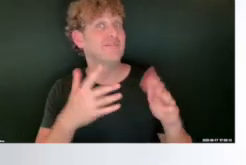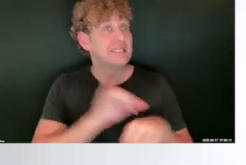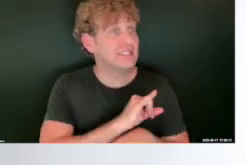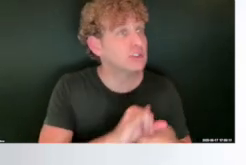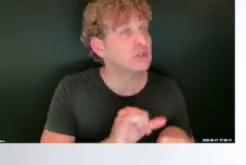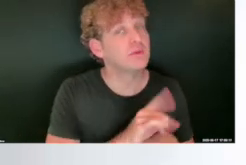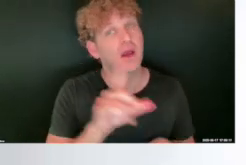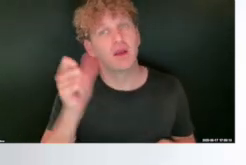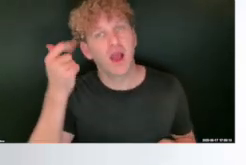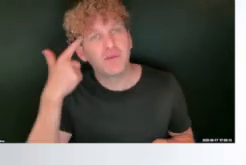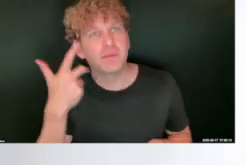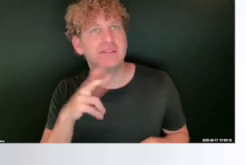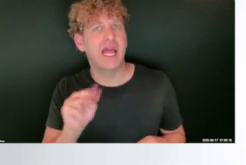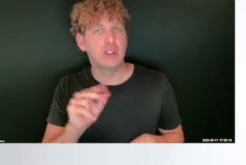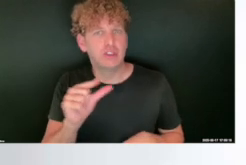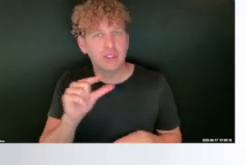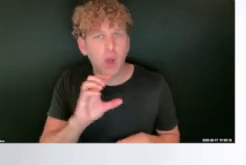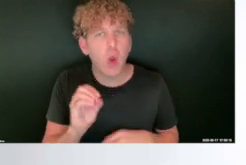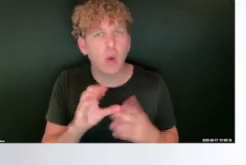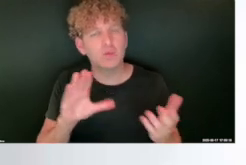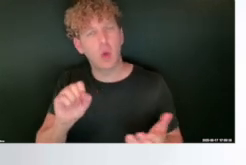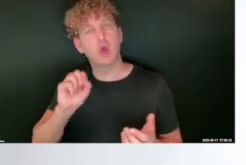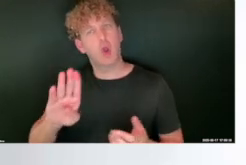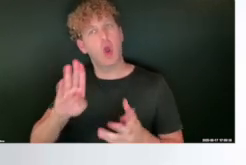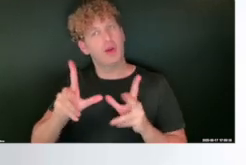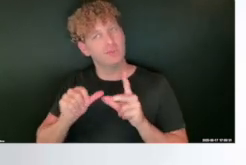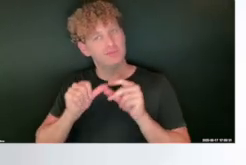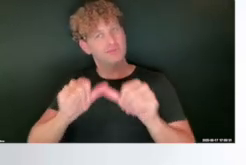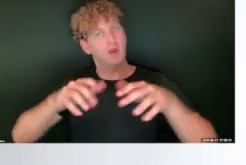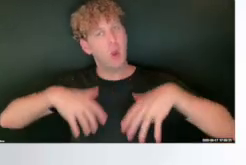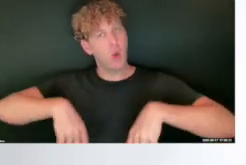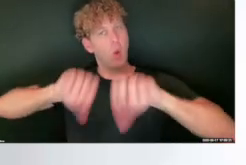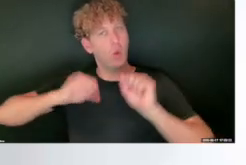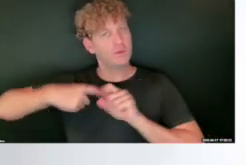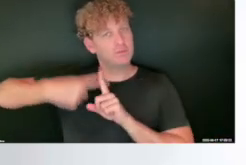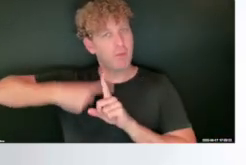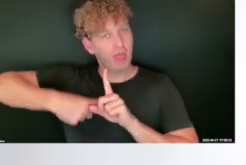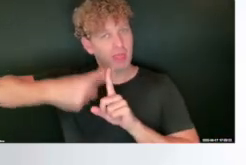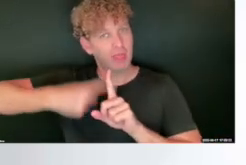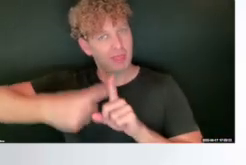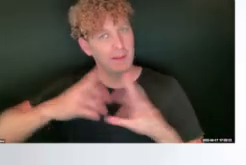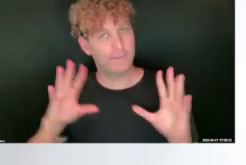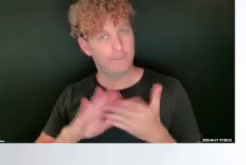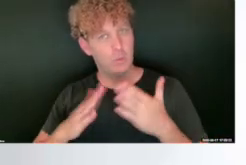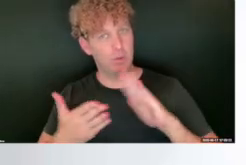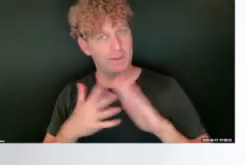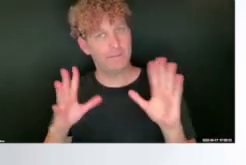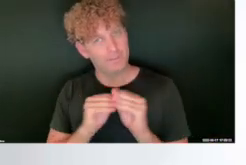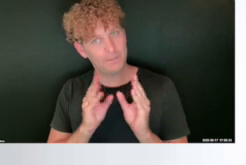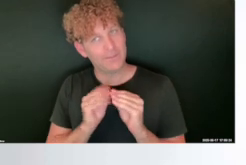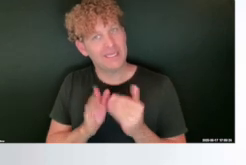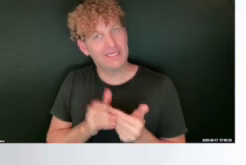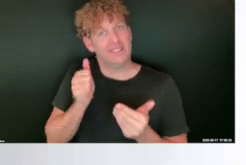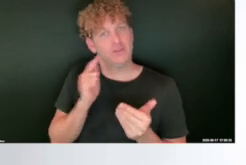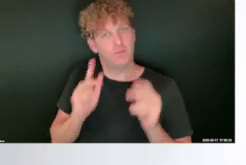community meetings for the past 6 months or so. We really appreciate it. Thank you. So good evening,